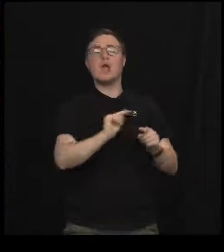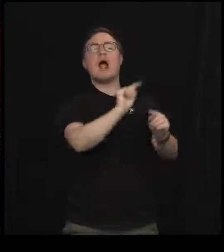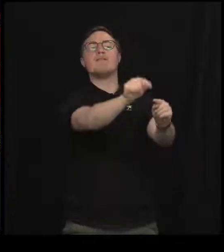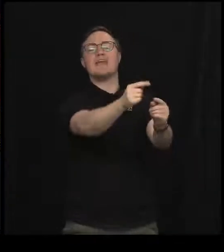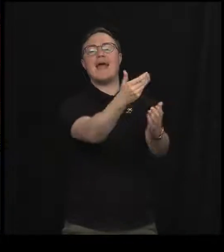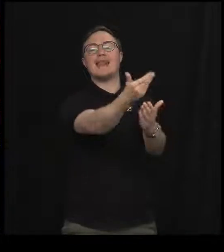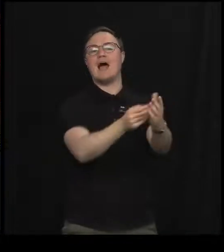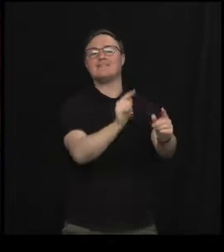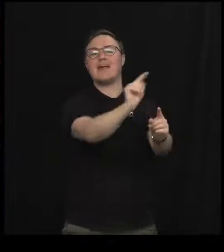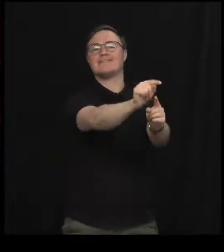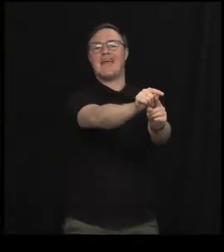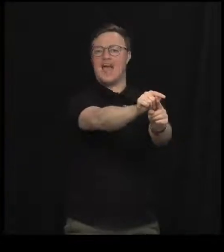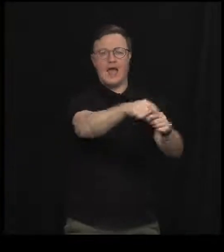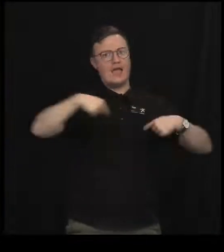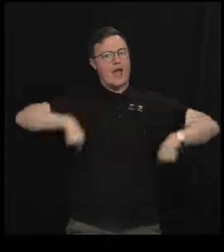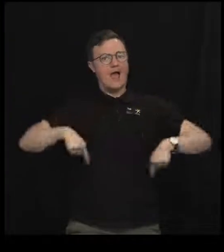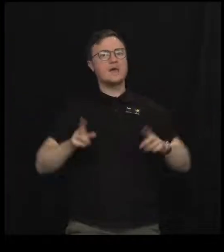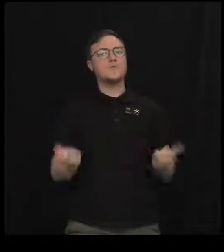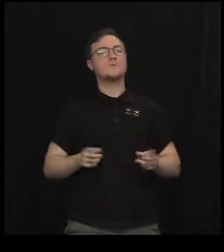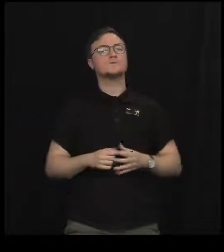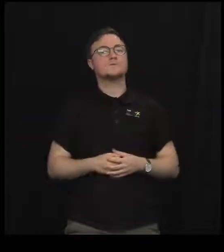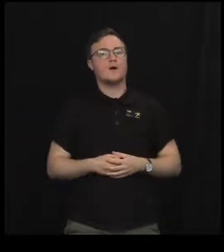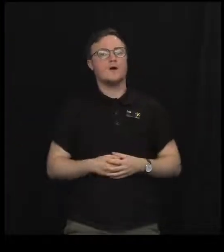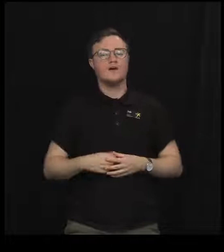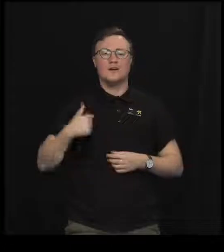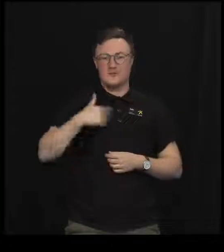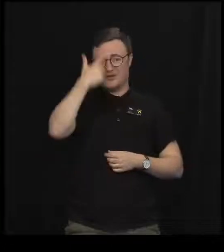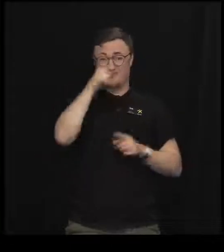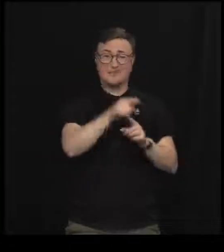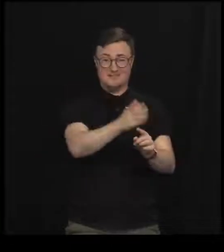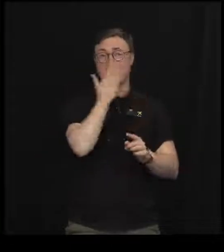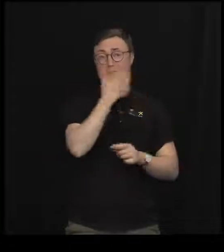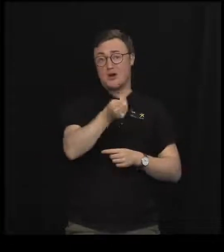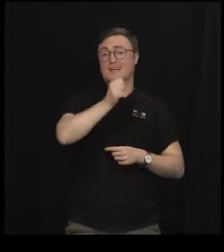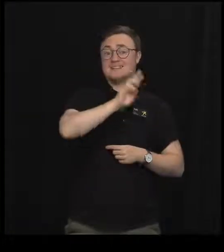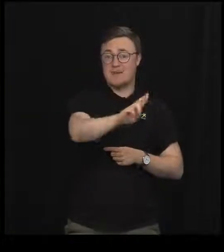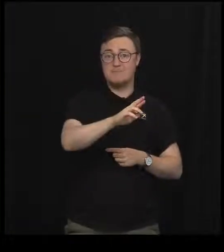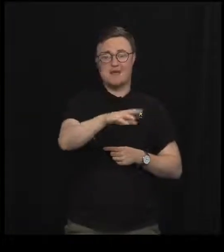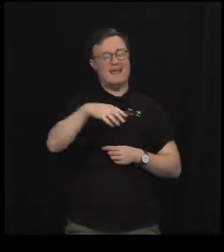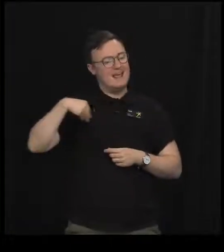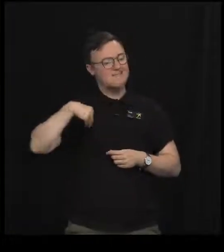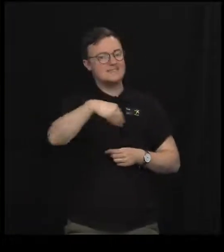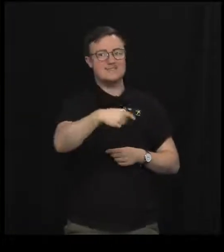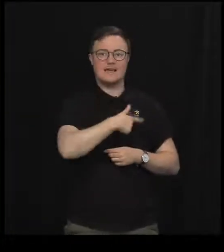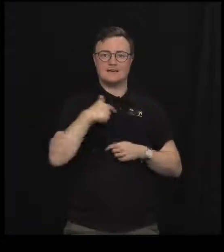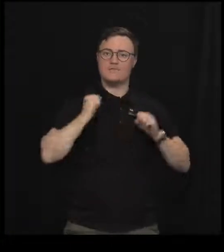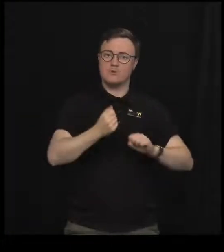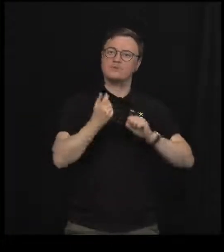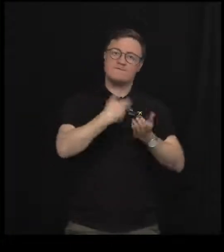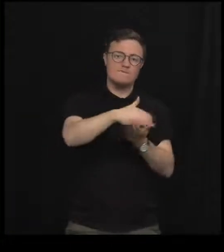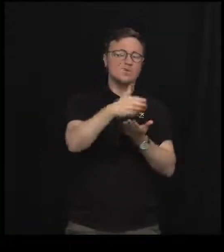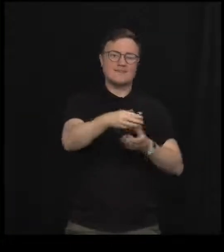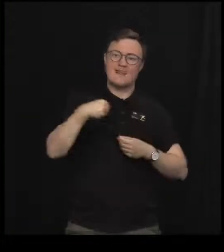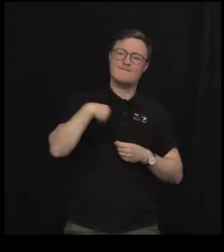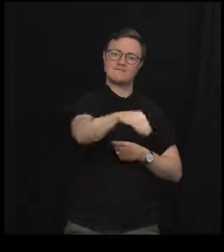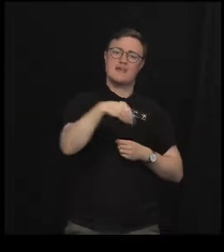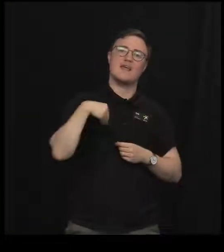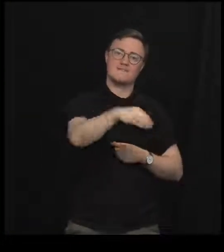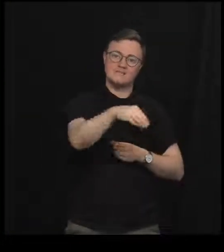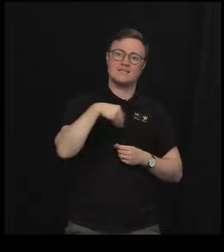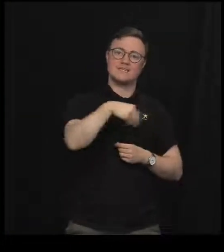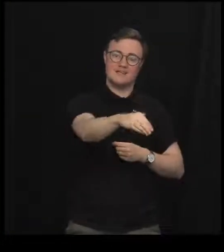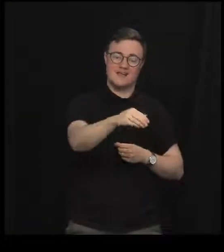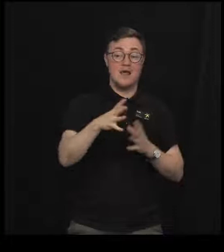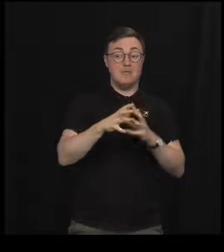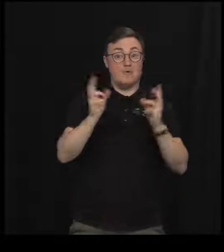for all around the world. So I think there are some good examples of investment we have to continue to do, and then things we never should do